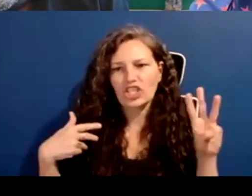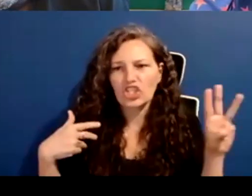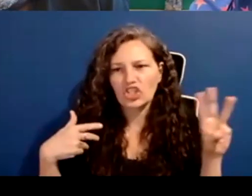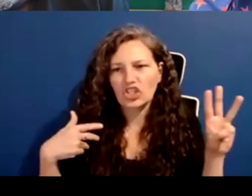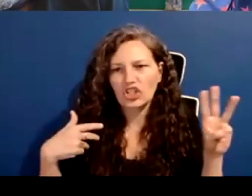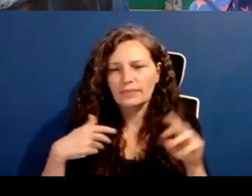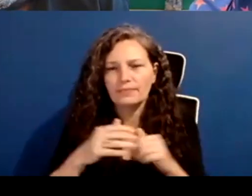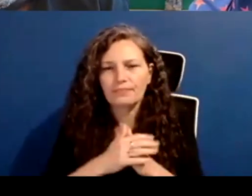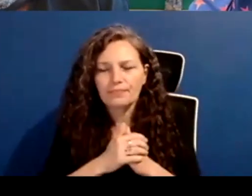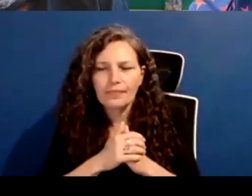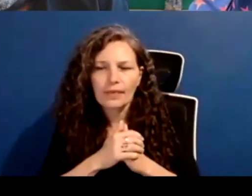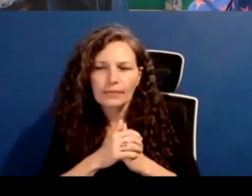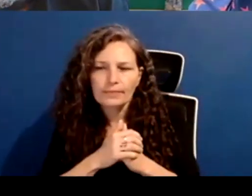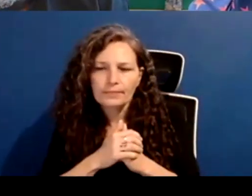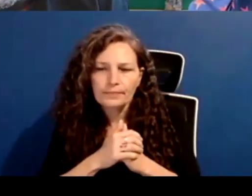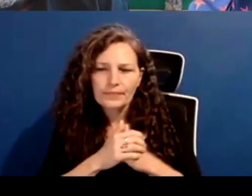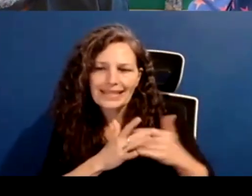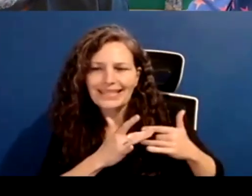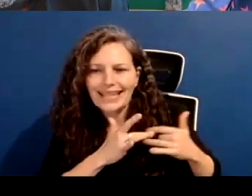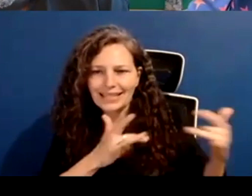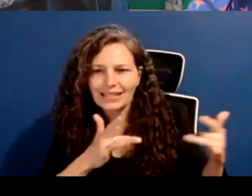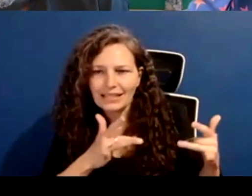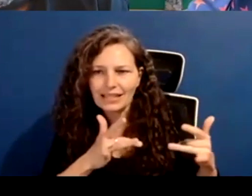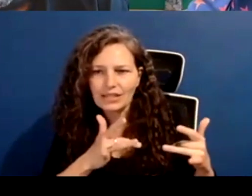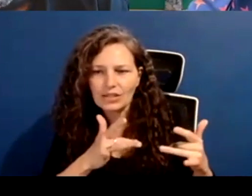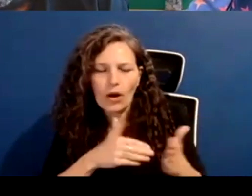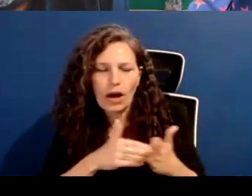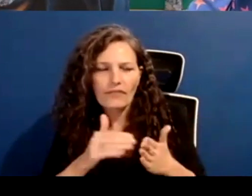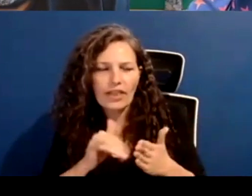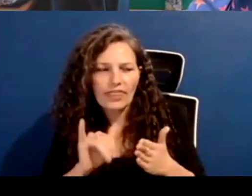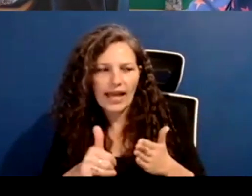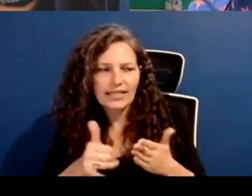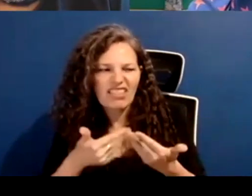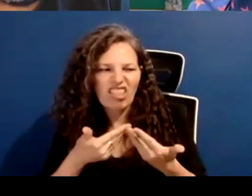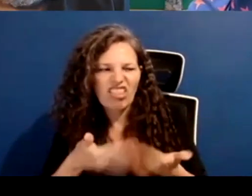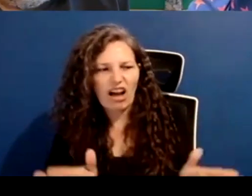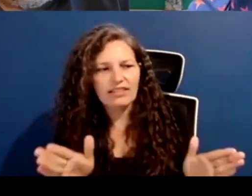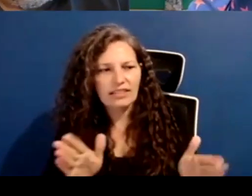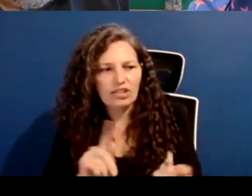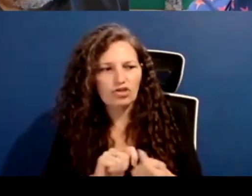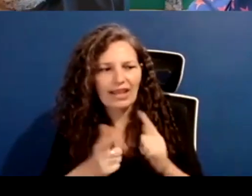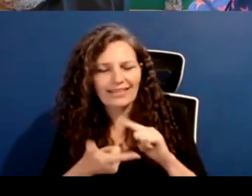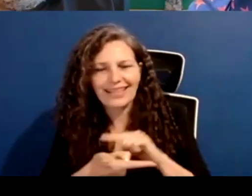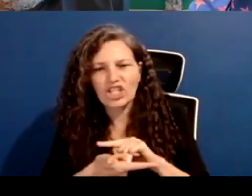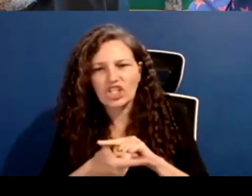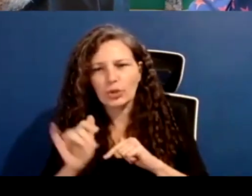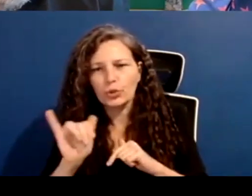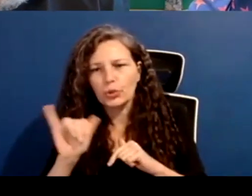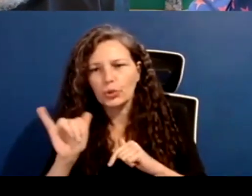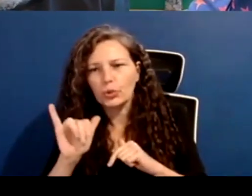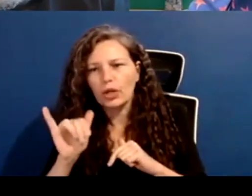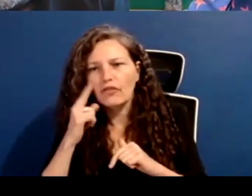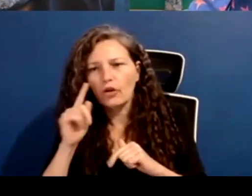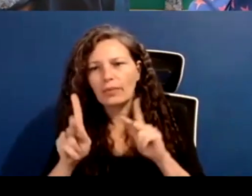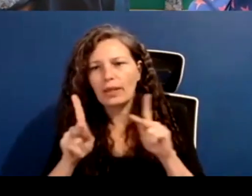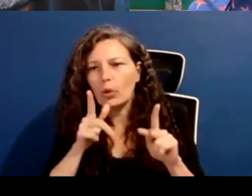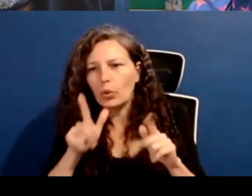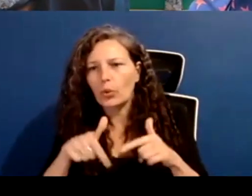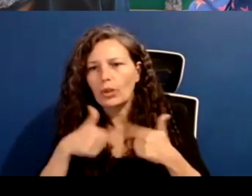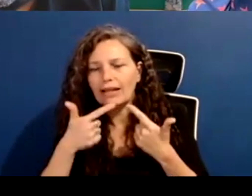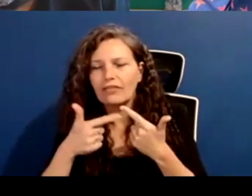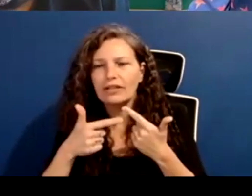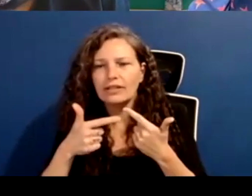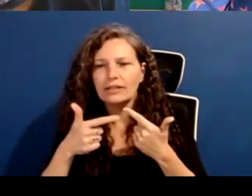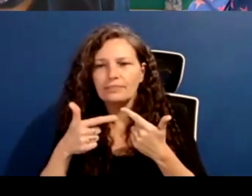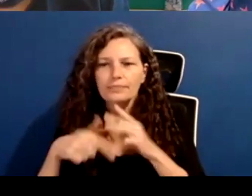eloquently alluded to. And so I think that's also lost in translation, because again, particularly for those of us here in the West,